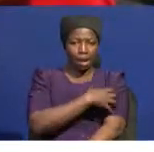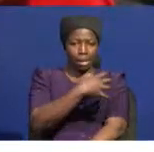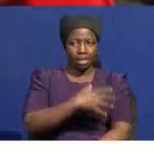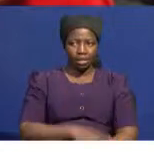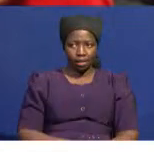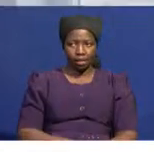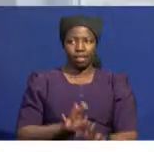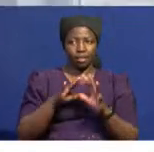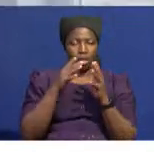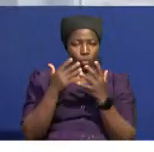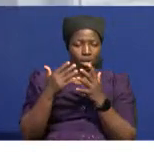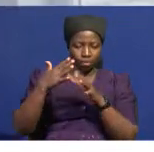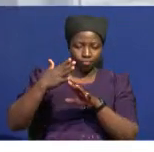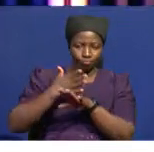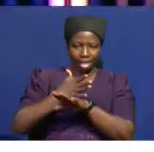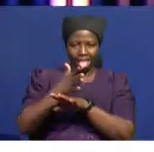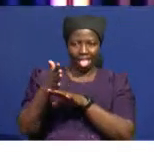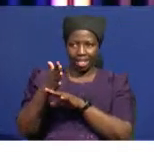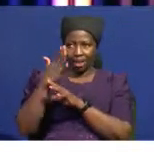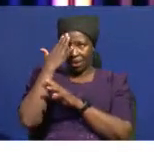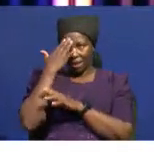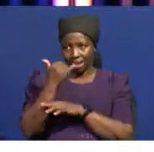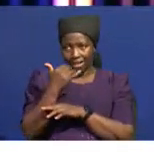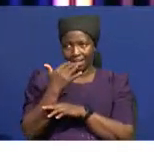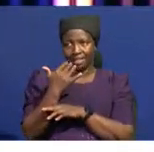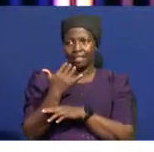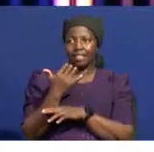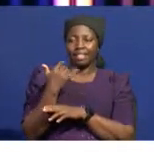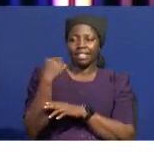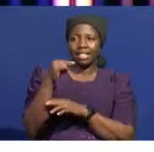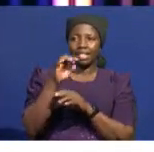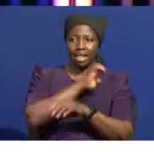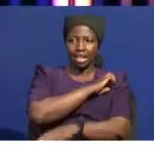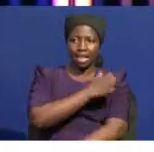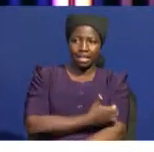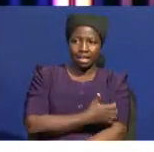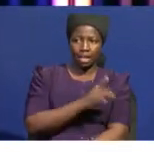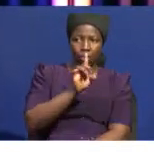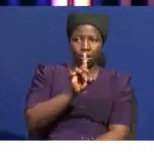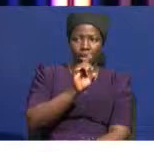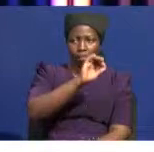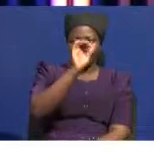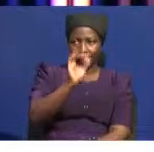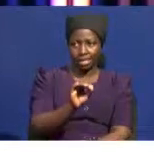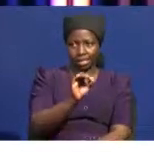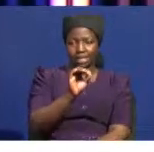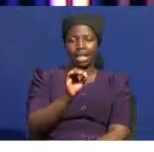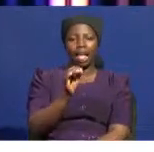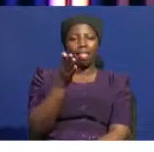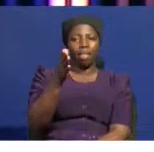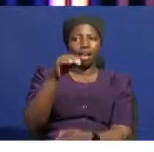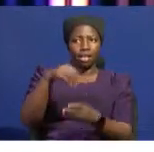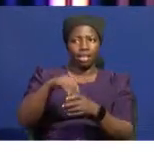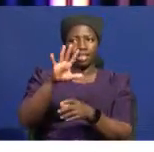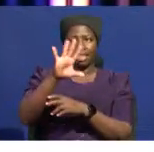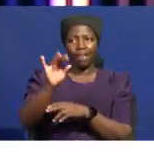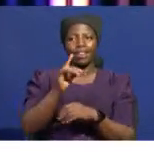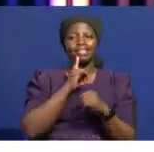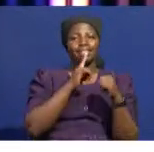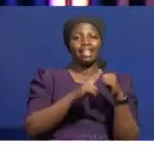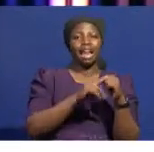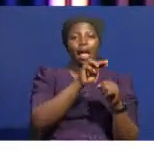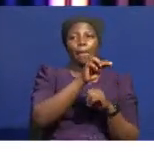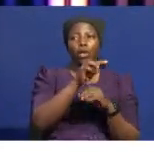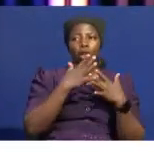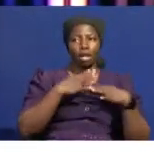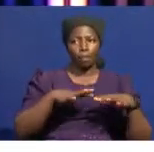expansion of renewable energy. 1% only of capacity is installed in Africa, whereas 600 million people,